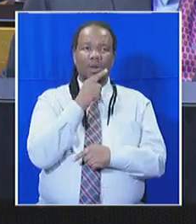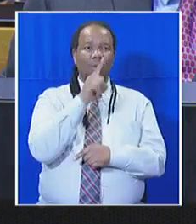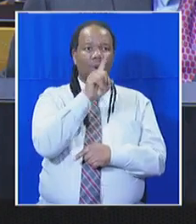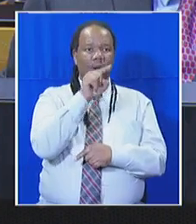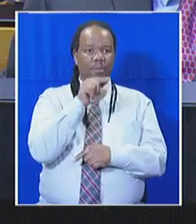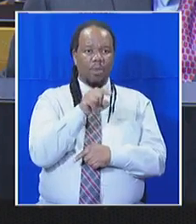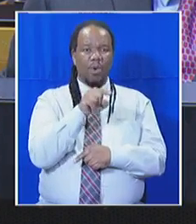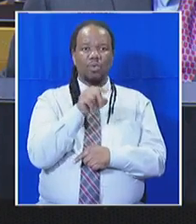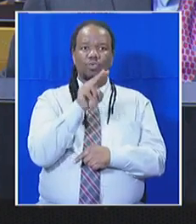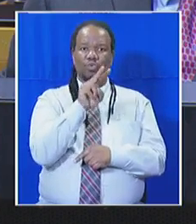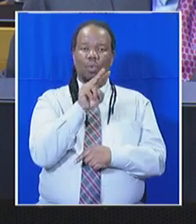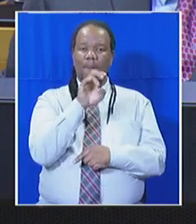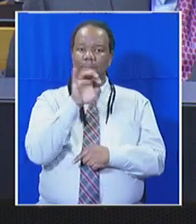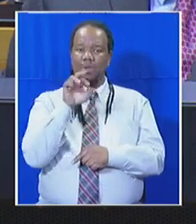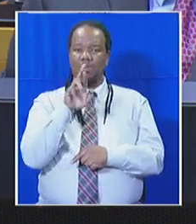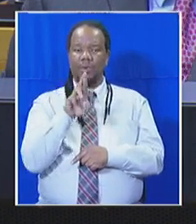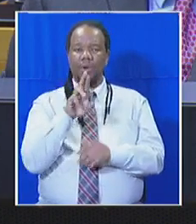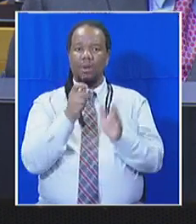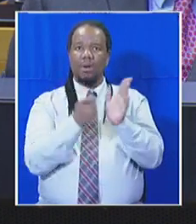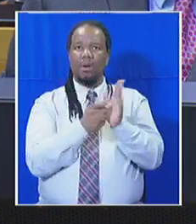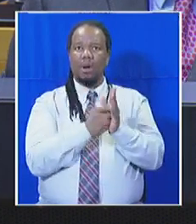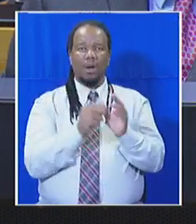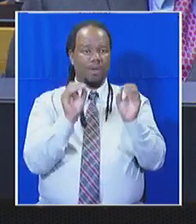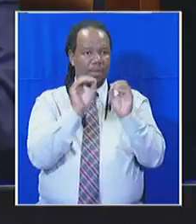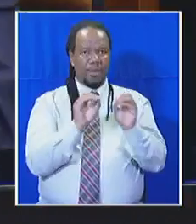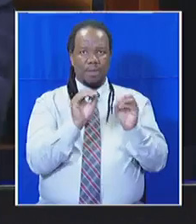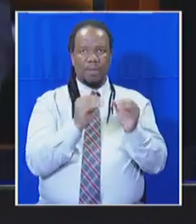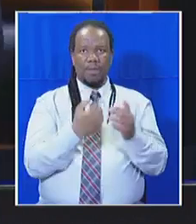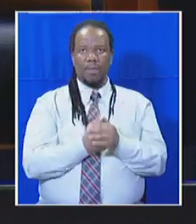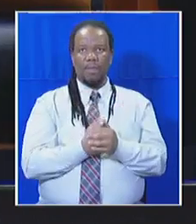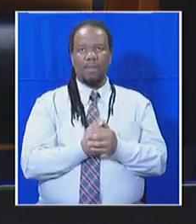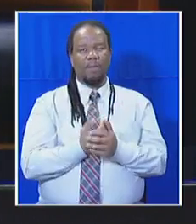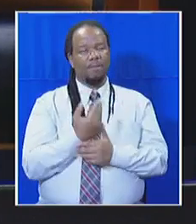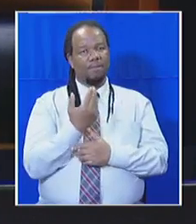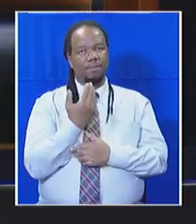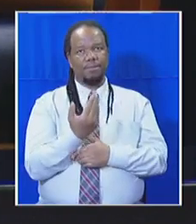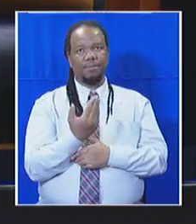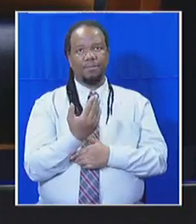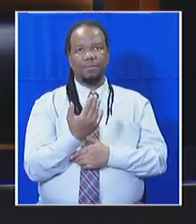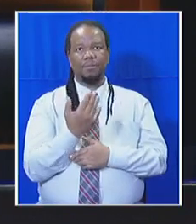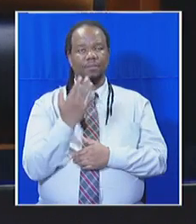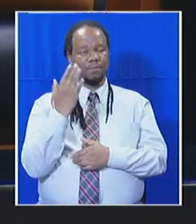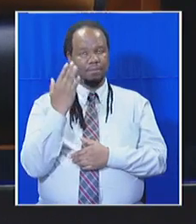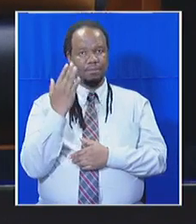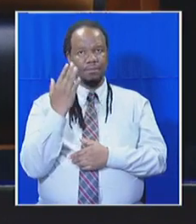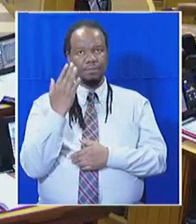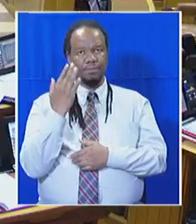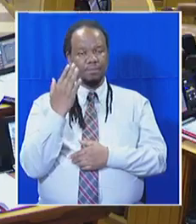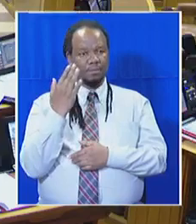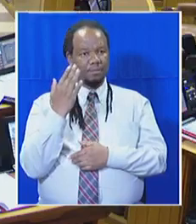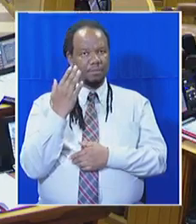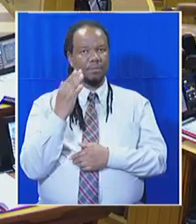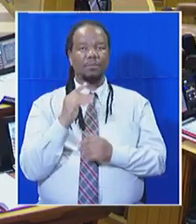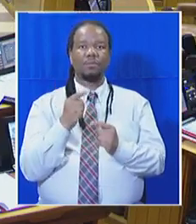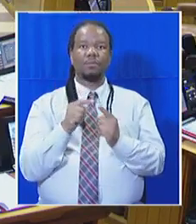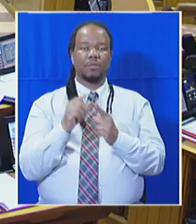million. It's not there, and I want you to go and Honorable, check. and Honorable Deputy Pandu. Speaker, I Yes. rise